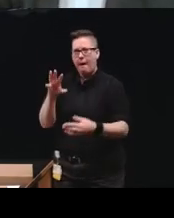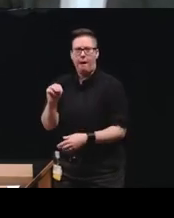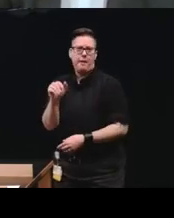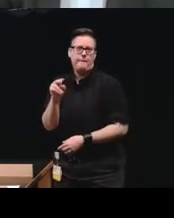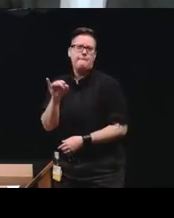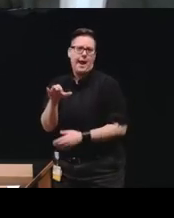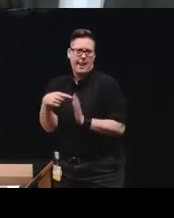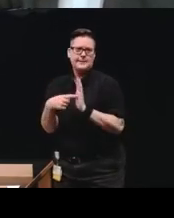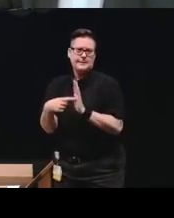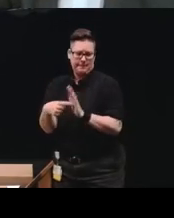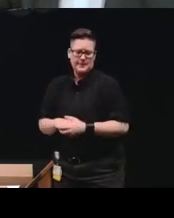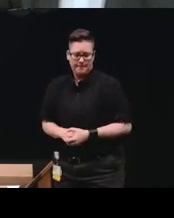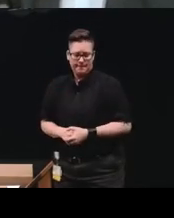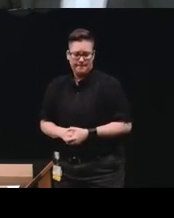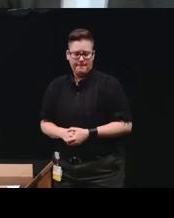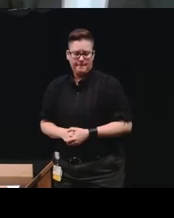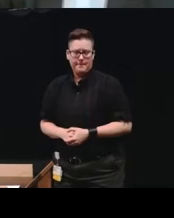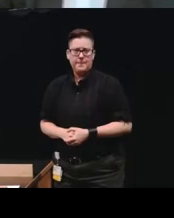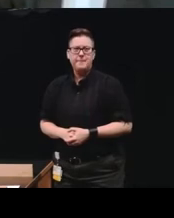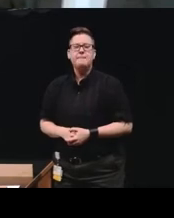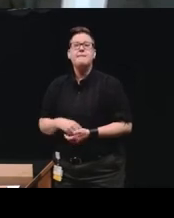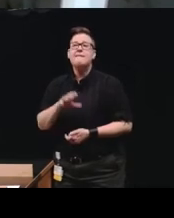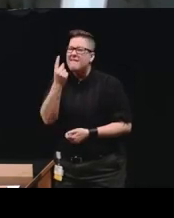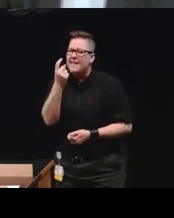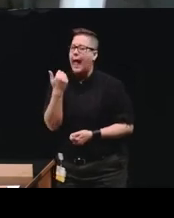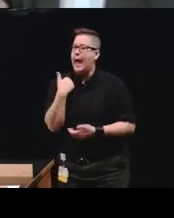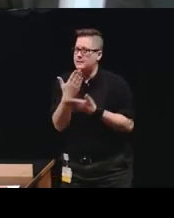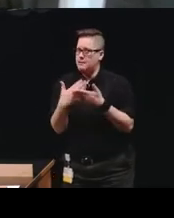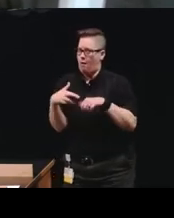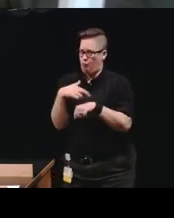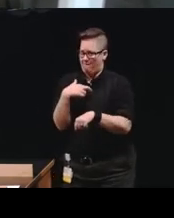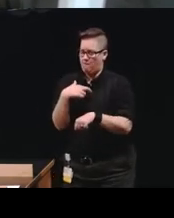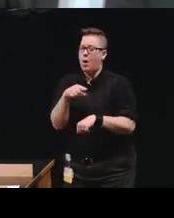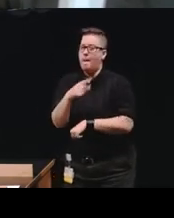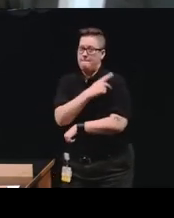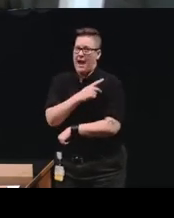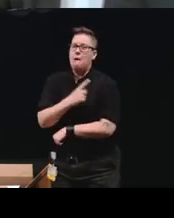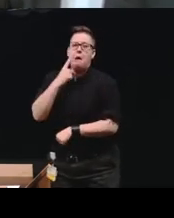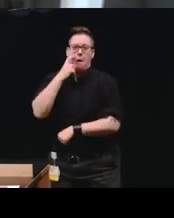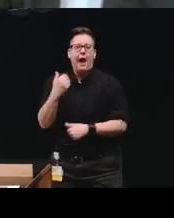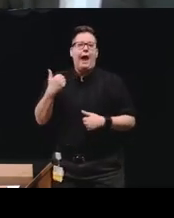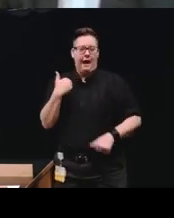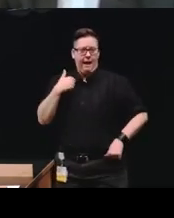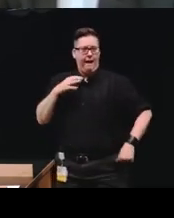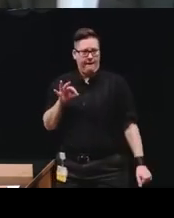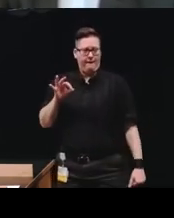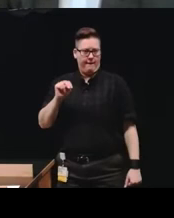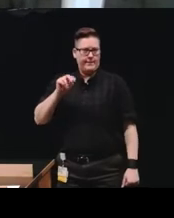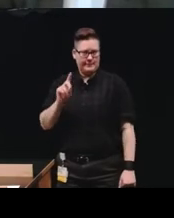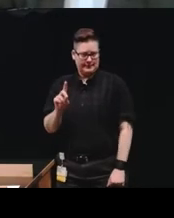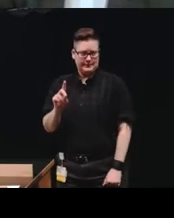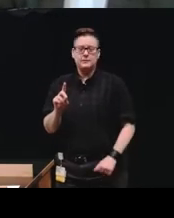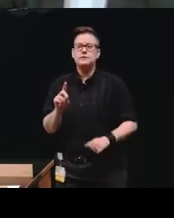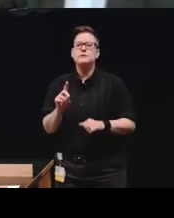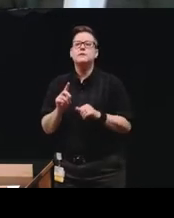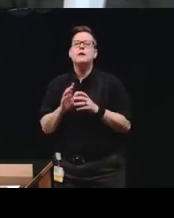make a caveat. We've gotten a couple referrals for patients suspected of having functional or logical disorder, where